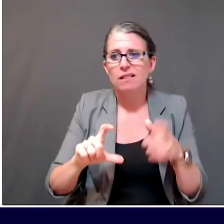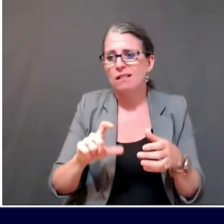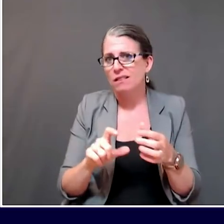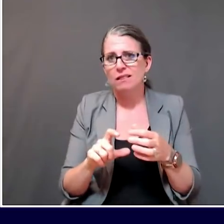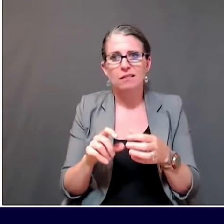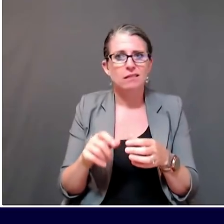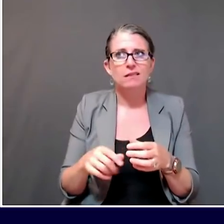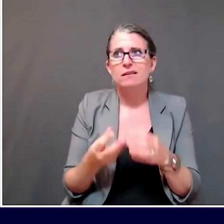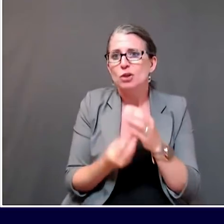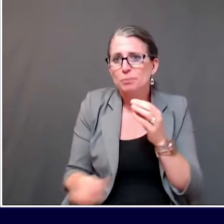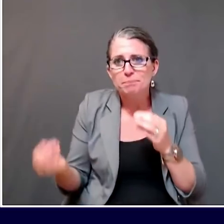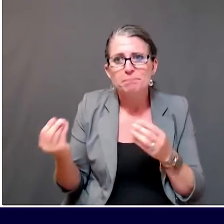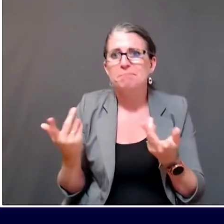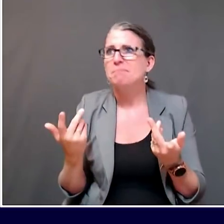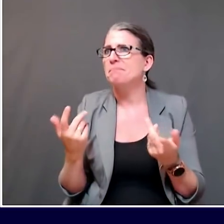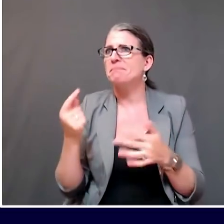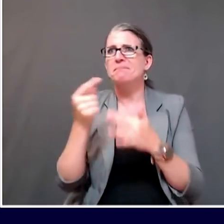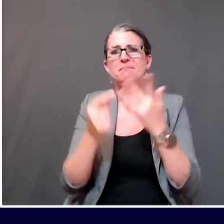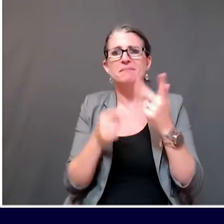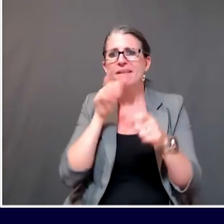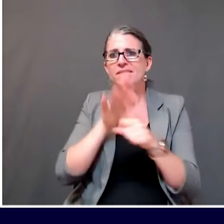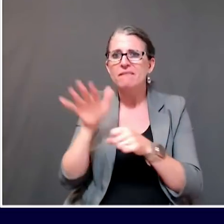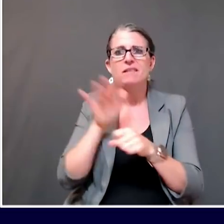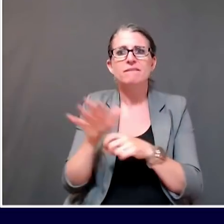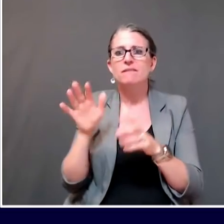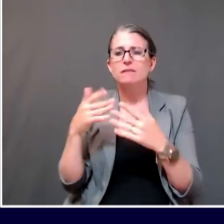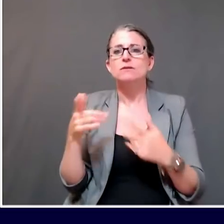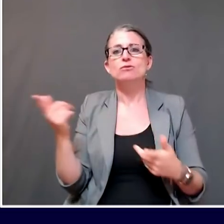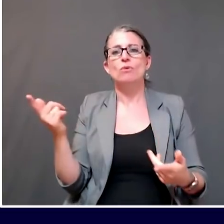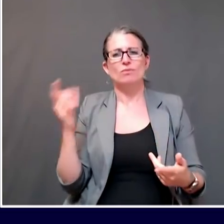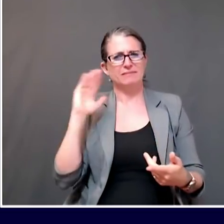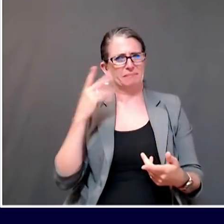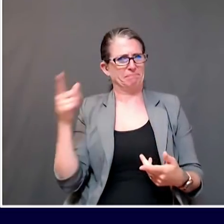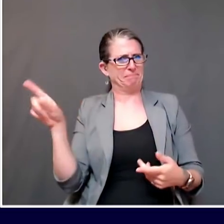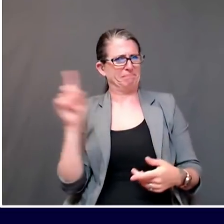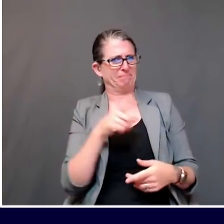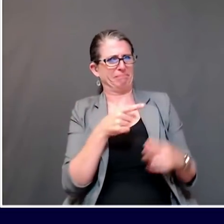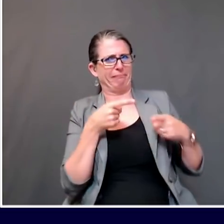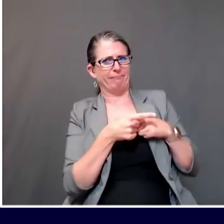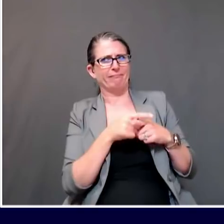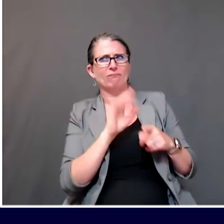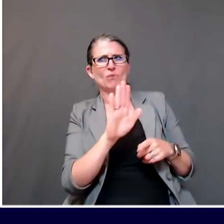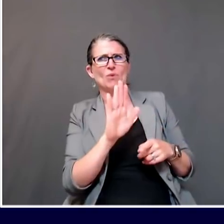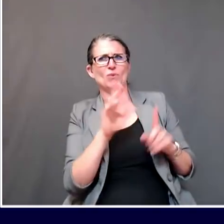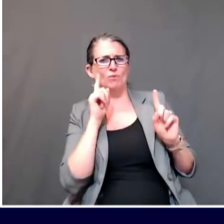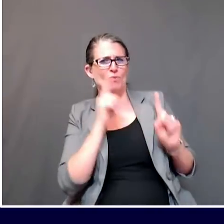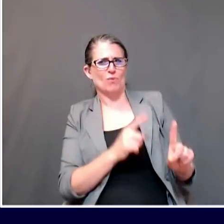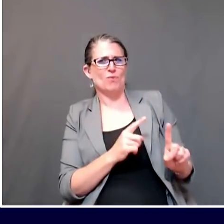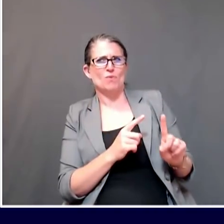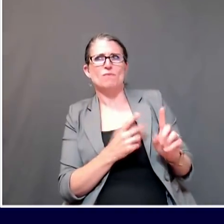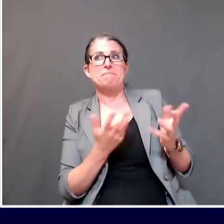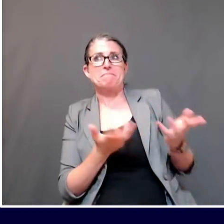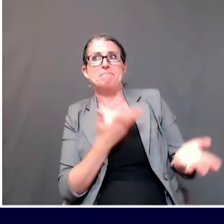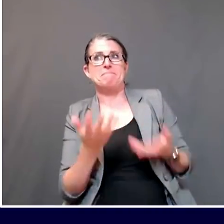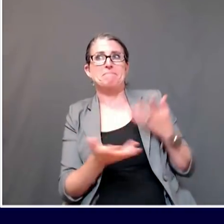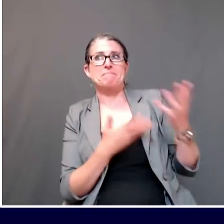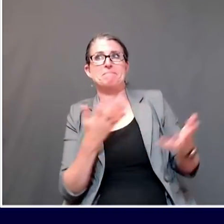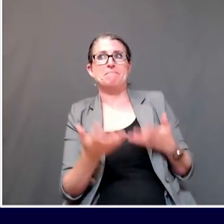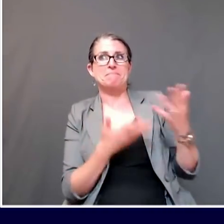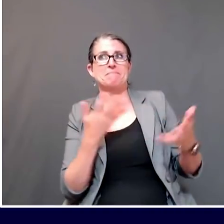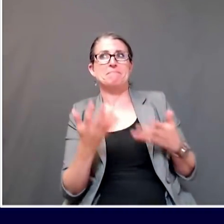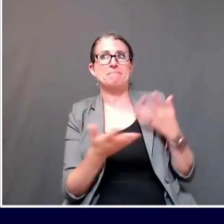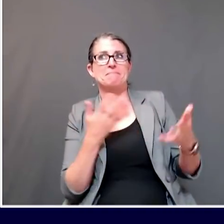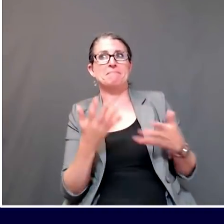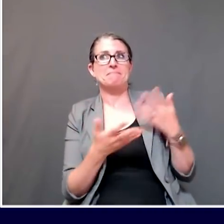any more an update on how far Maine is in kind of testing everyone who is in that